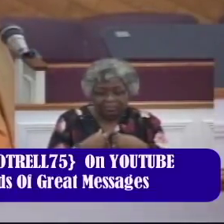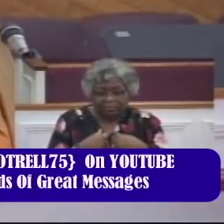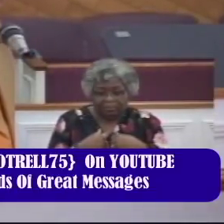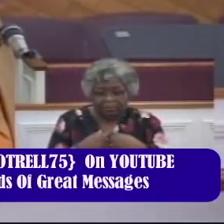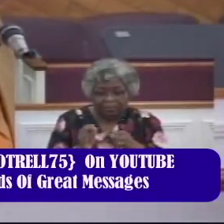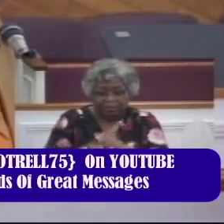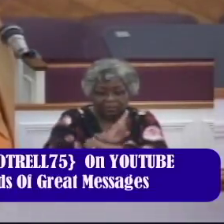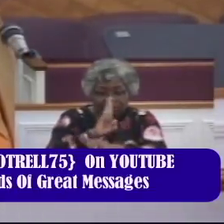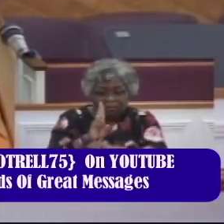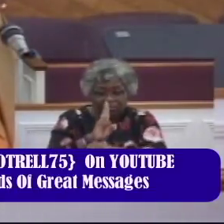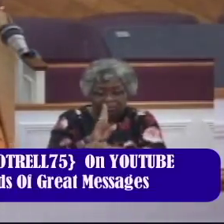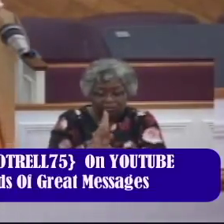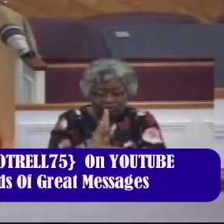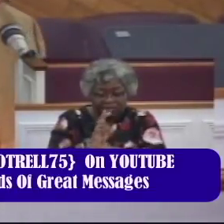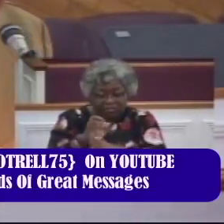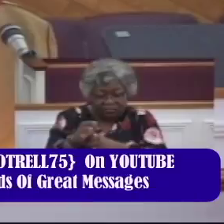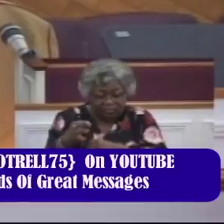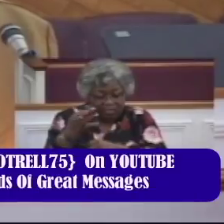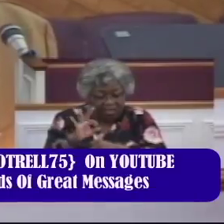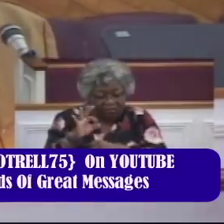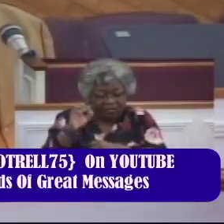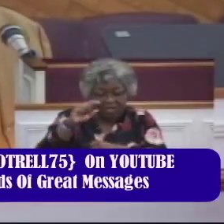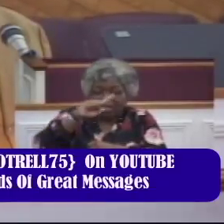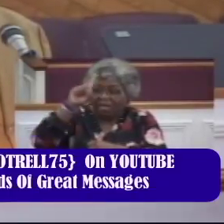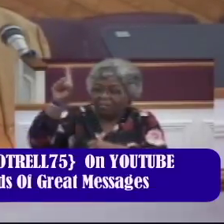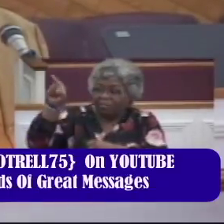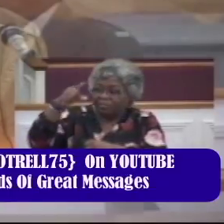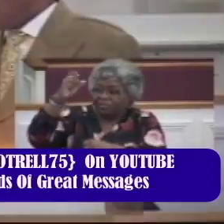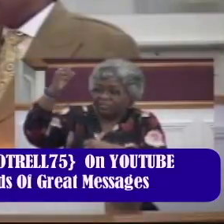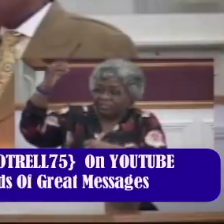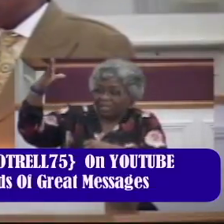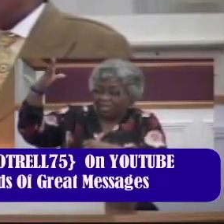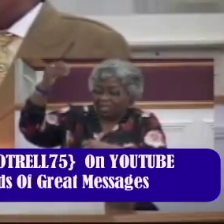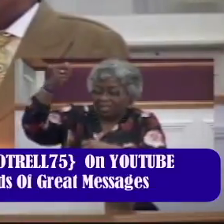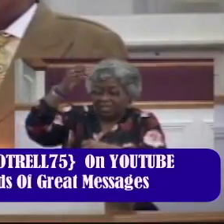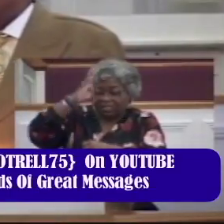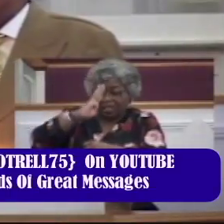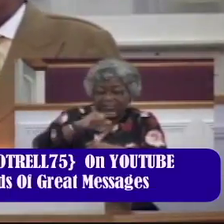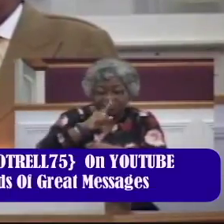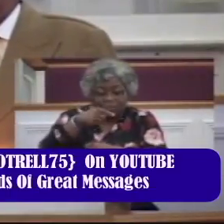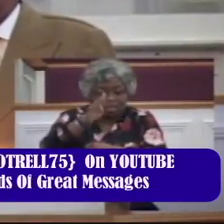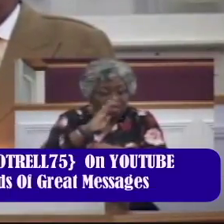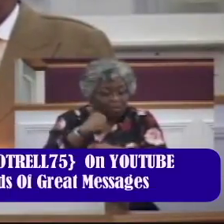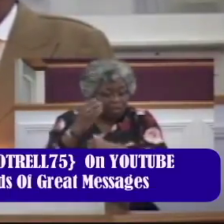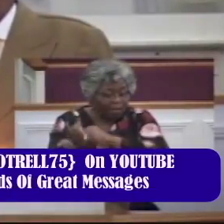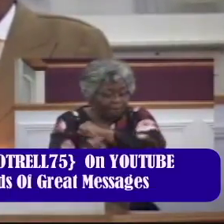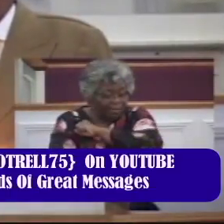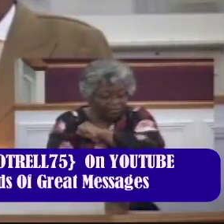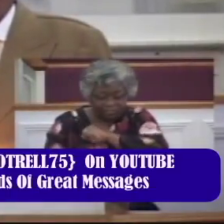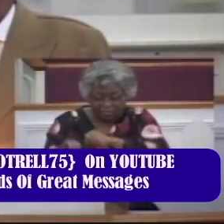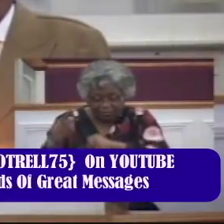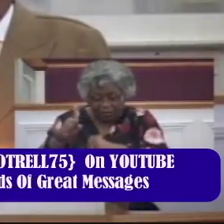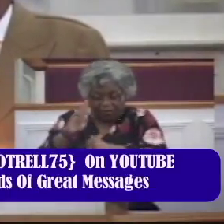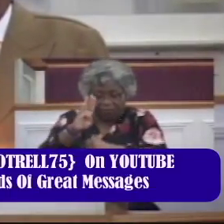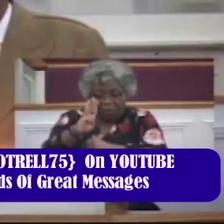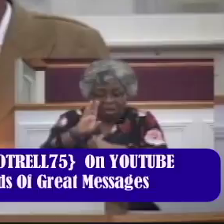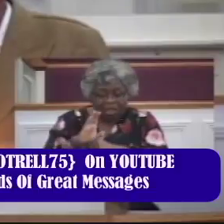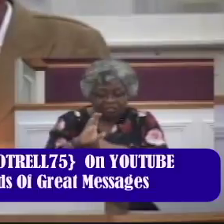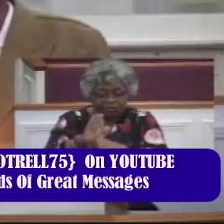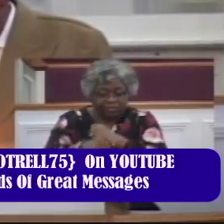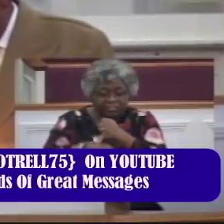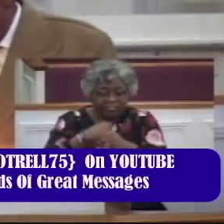of the sun god. And so God is going to punish them for